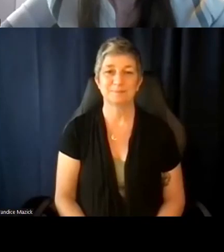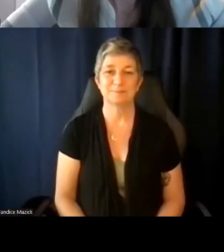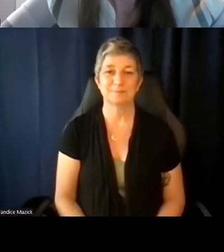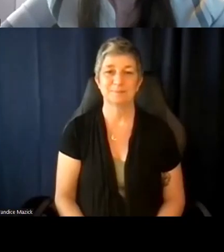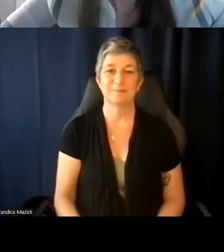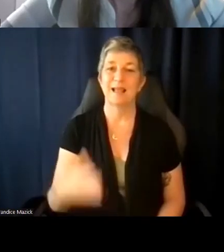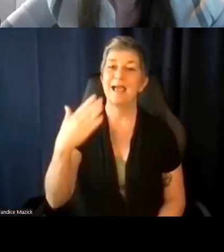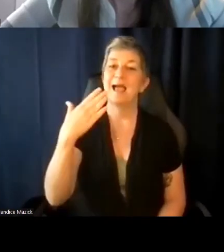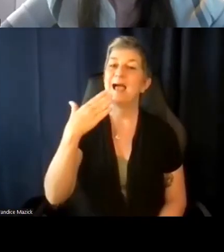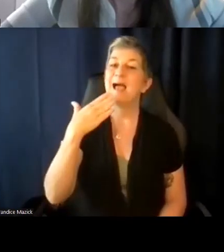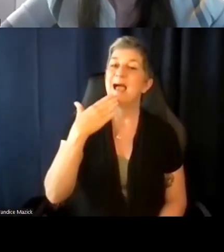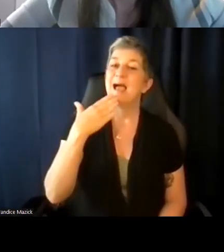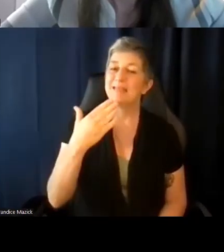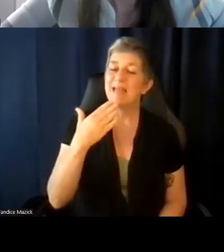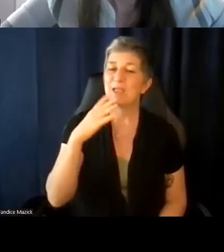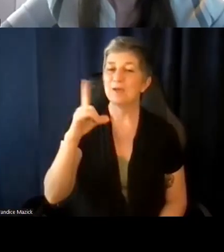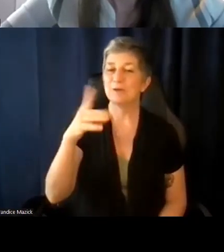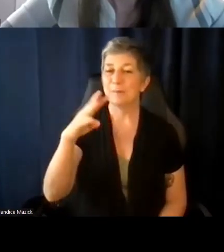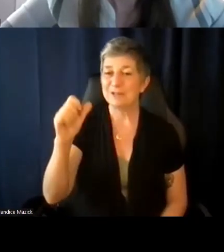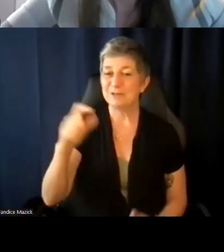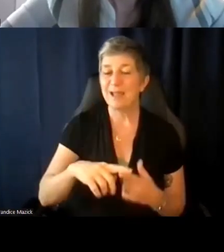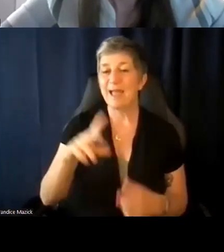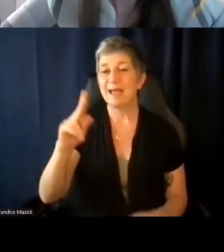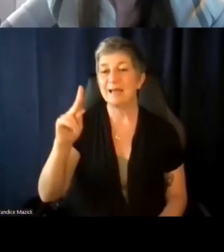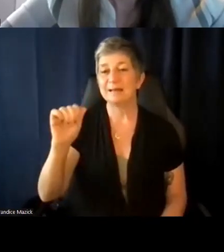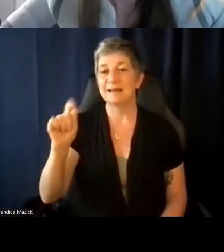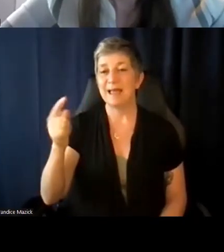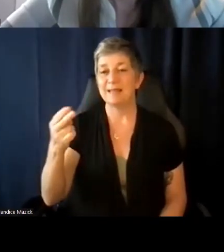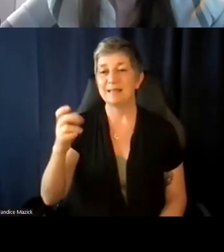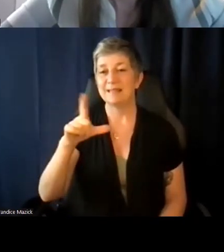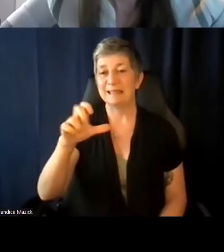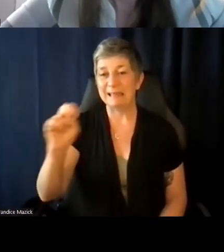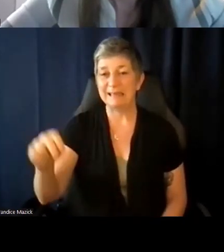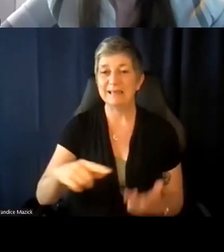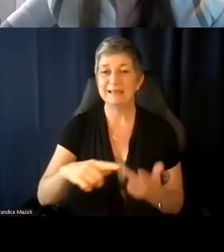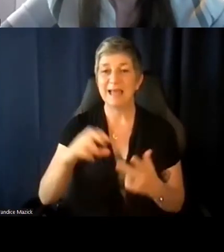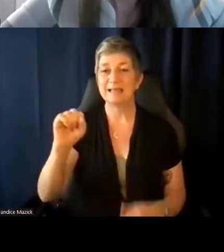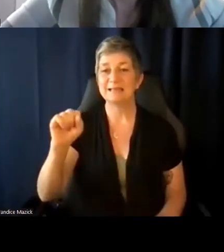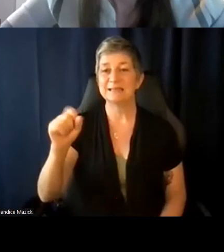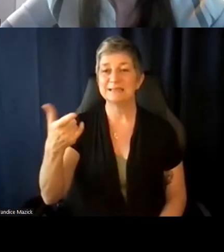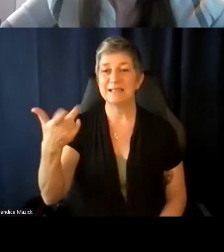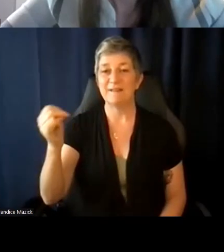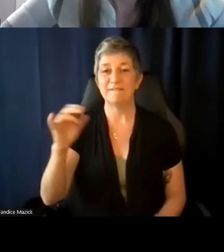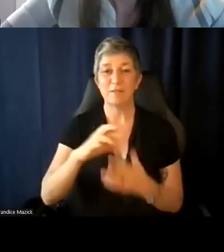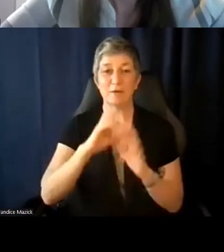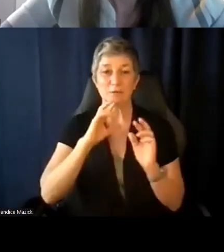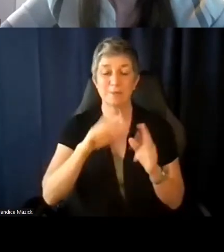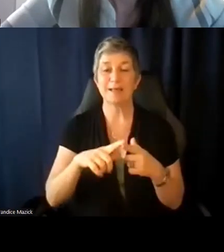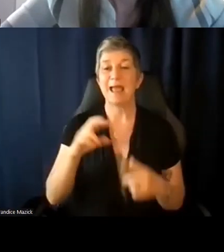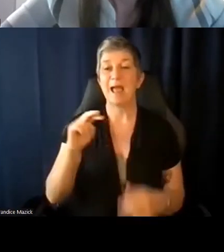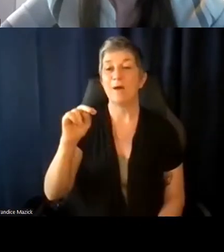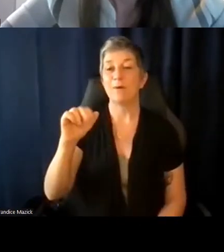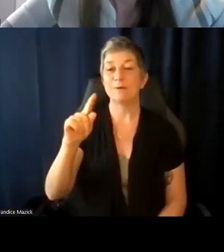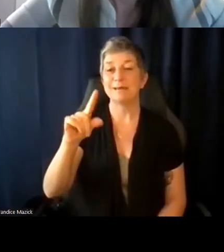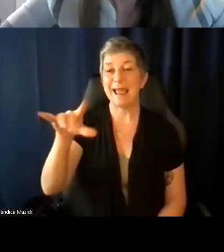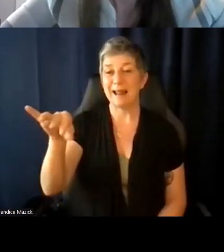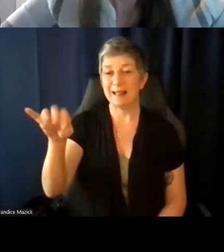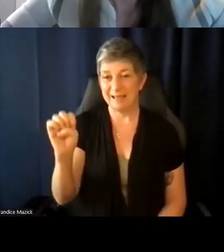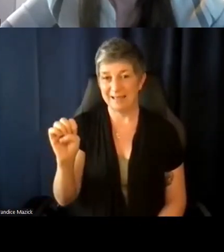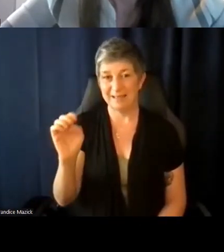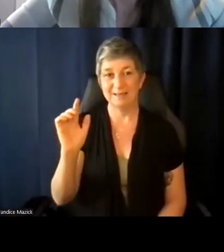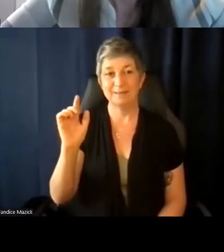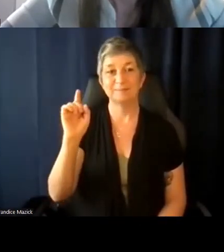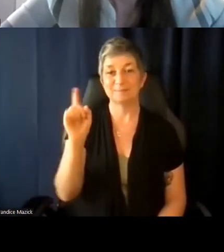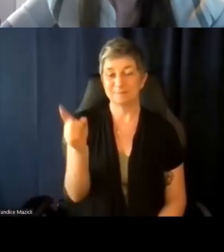Thank you so much, Demetria and Kathleen and Stefan, for those responses. Now, Natalie, to you on